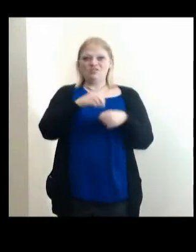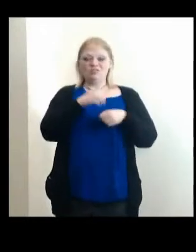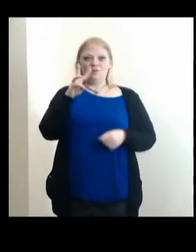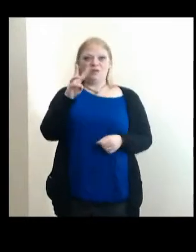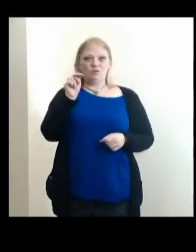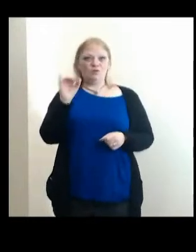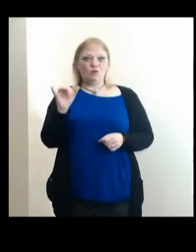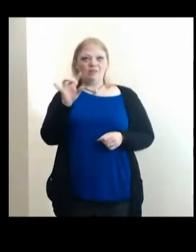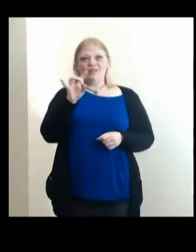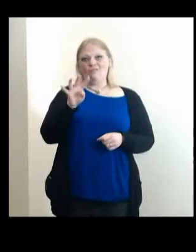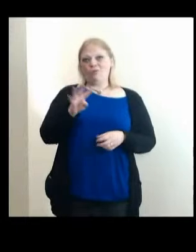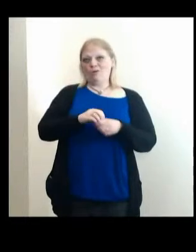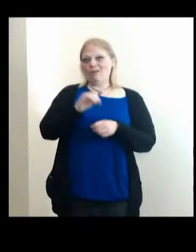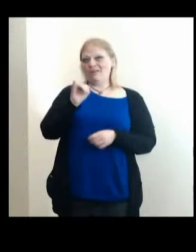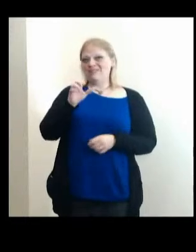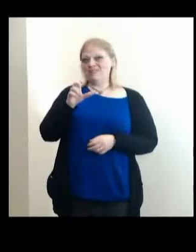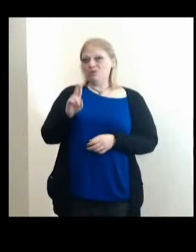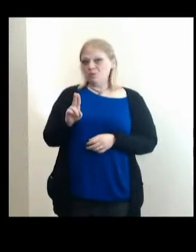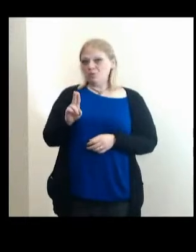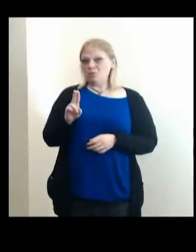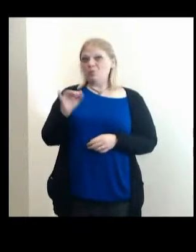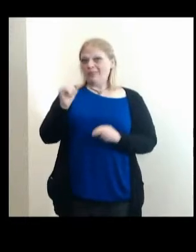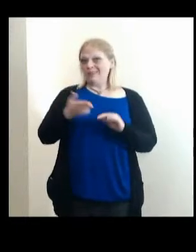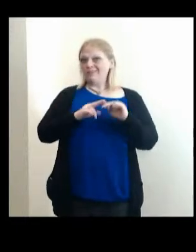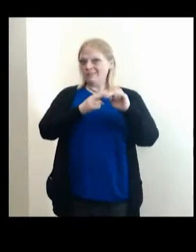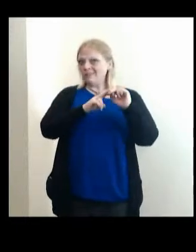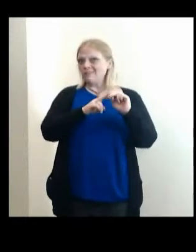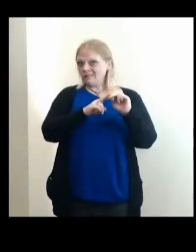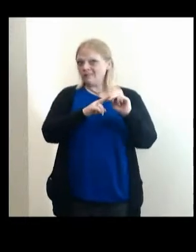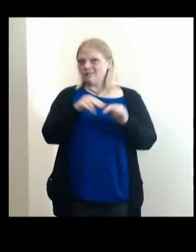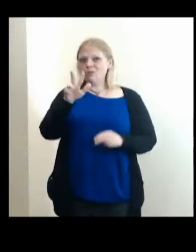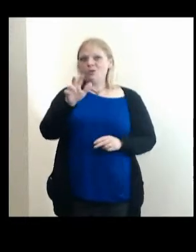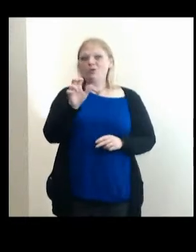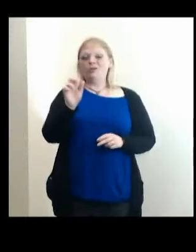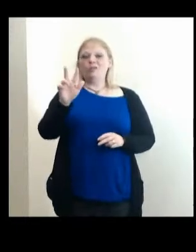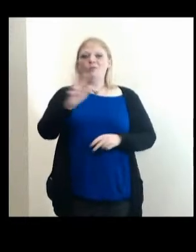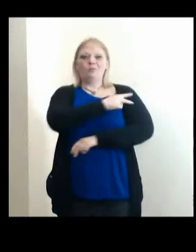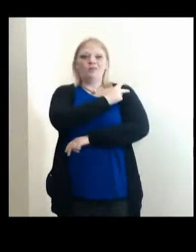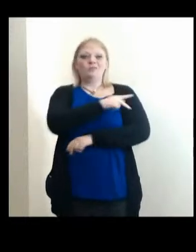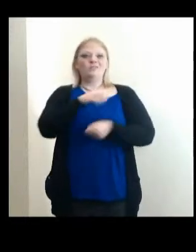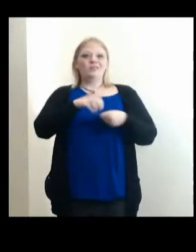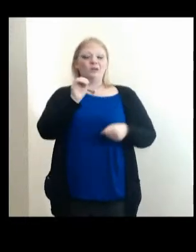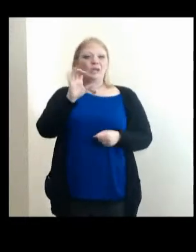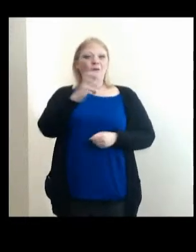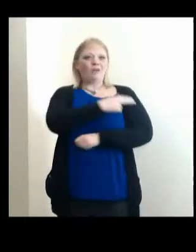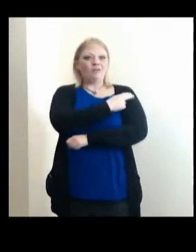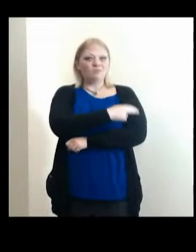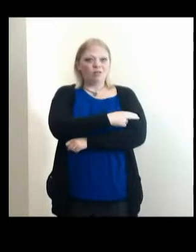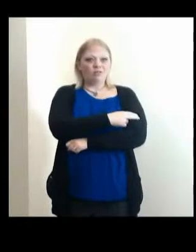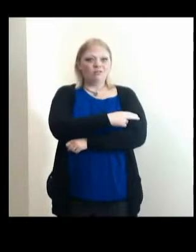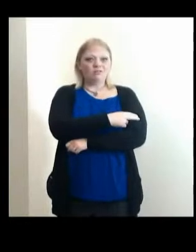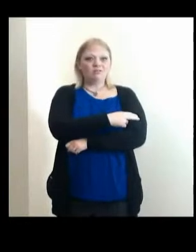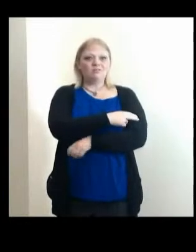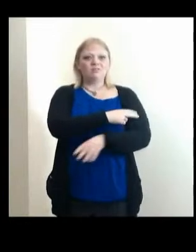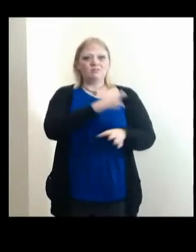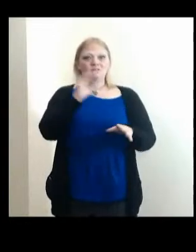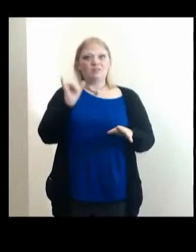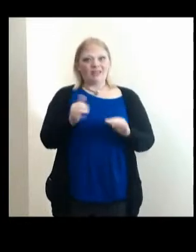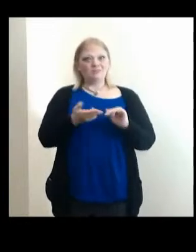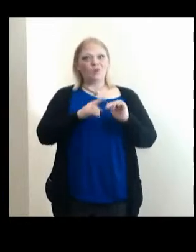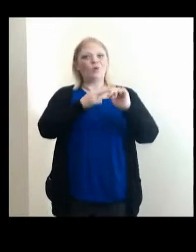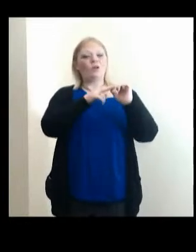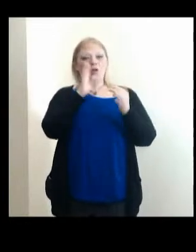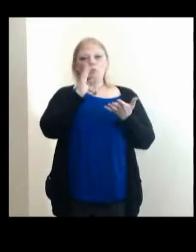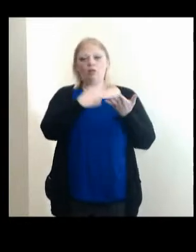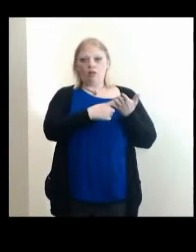York hospitals, 84 in the ICU, that's been going up. 303 patients in Erie County hospitals, this has been going up, and we'll